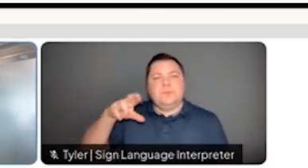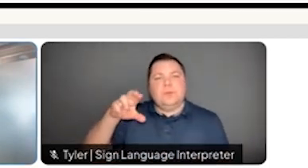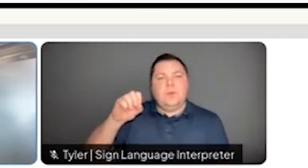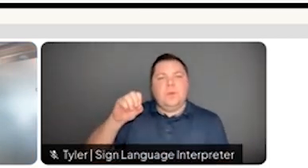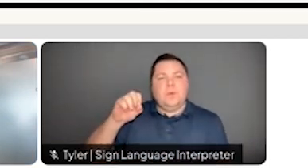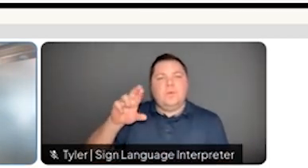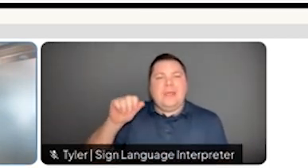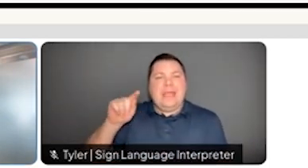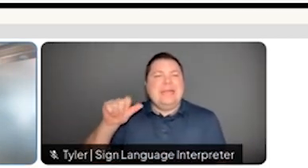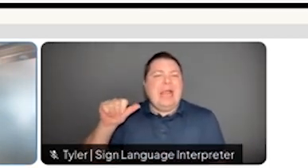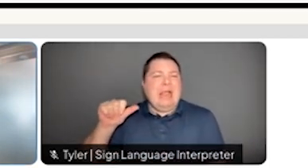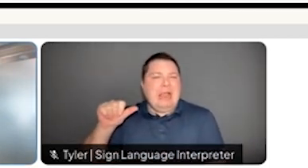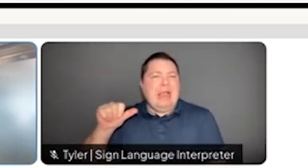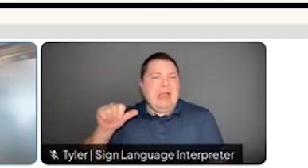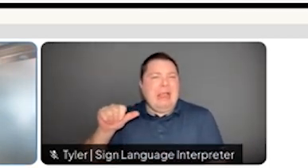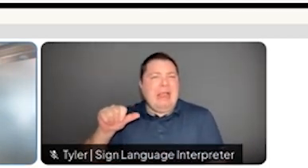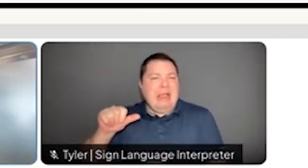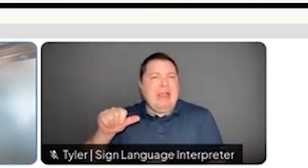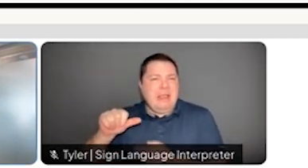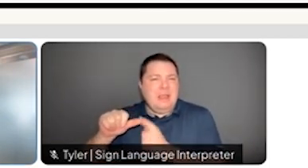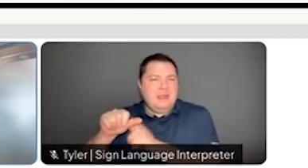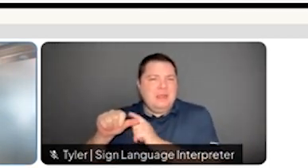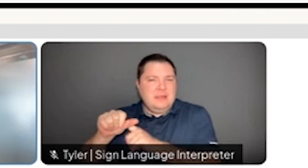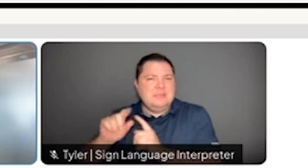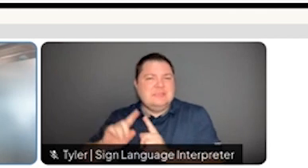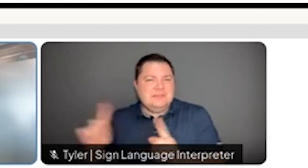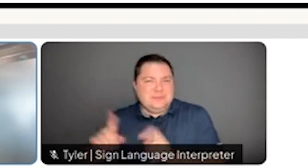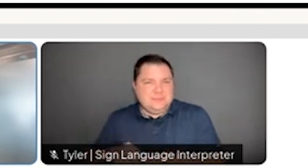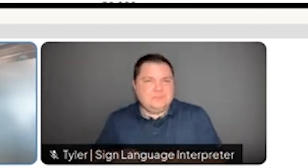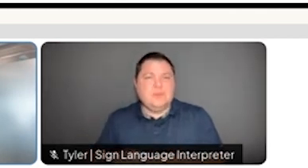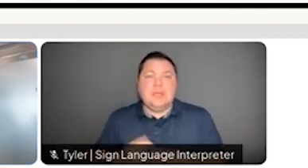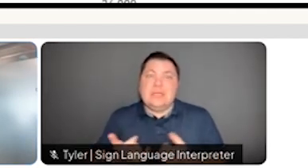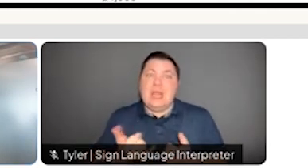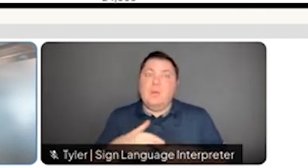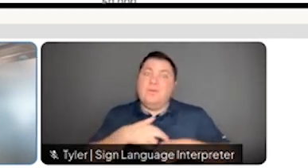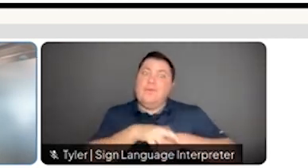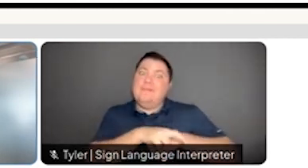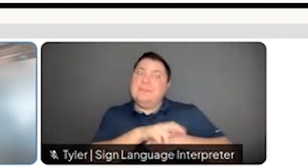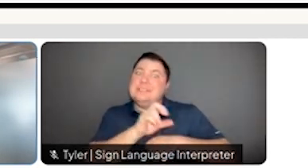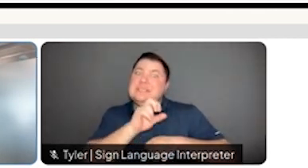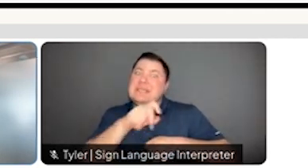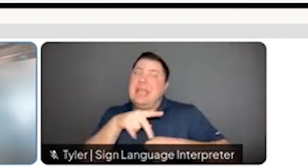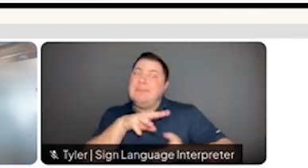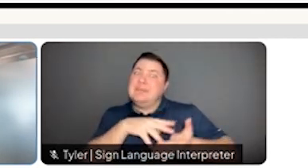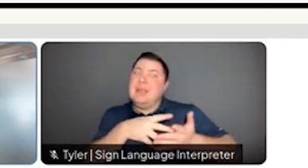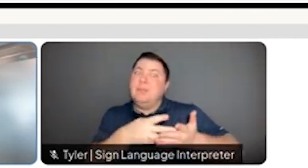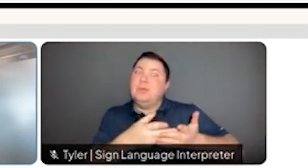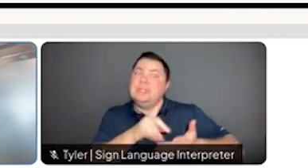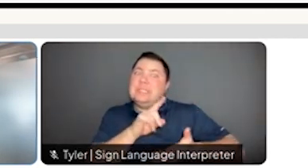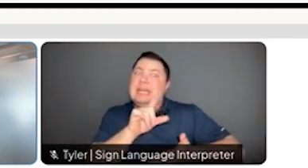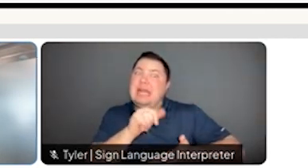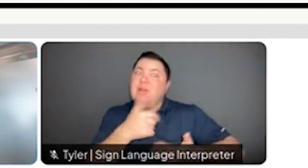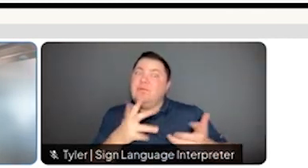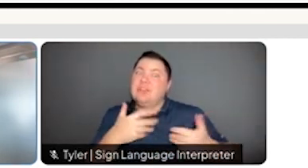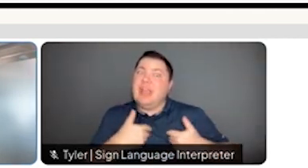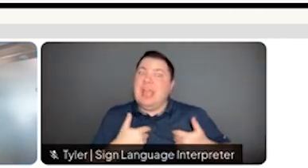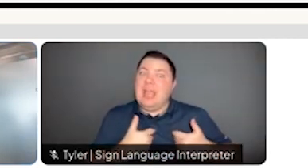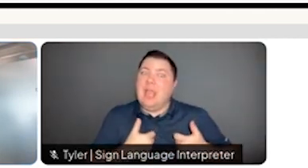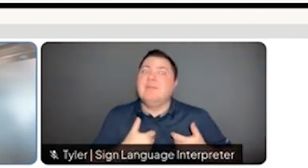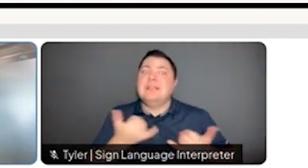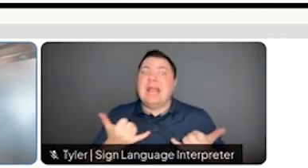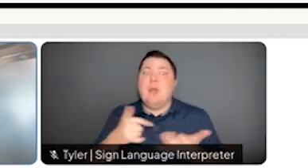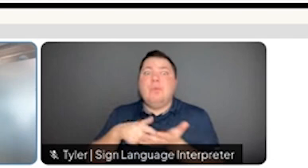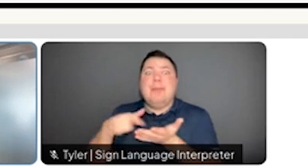method, in which we will now start to reference the cap table data that you already have, and you can kind of see how the payout amounts start to